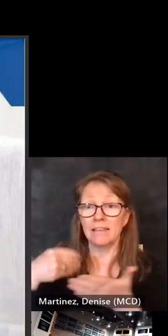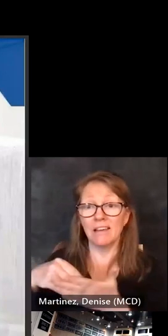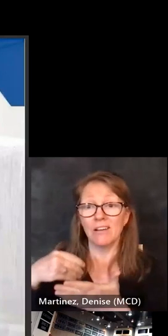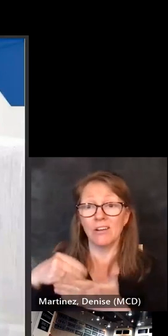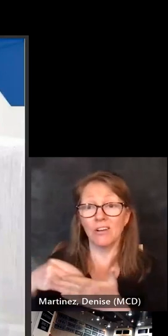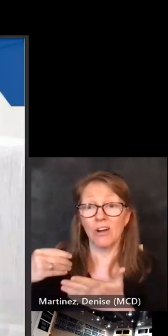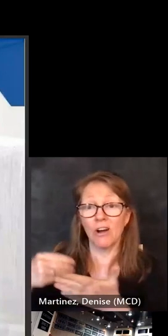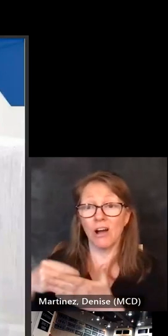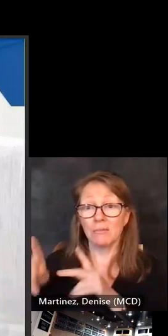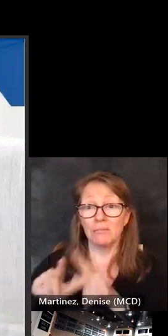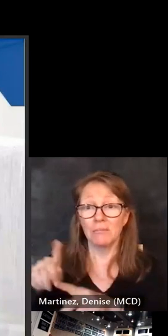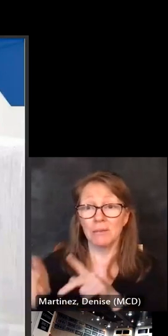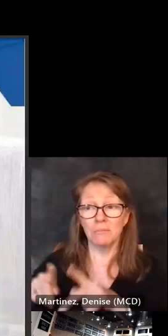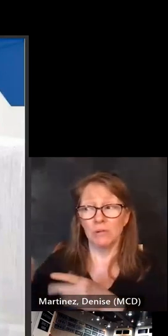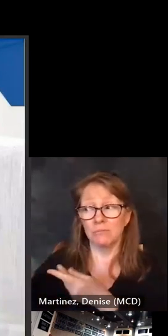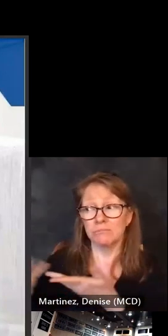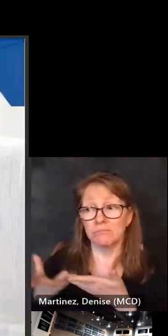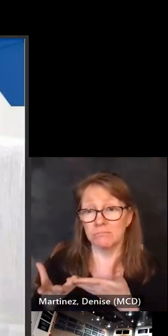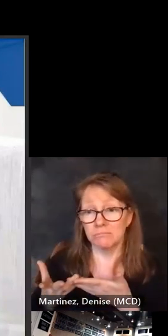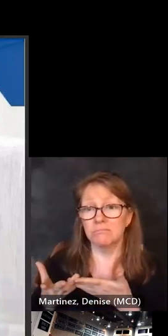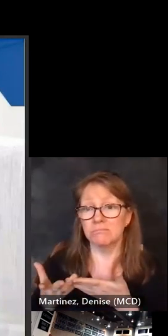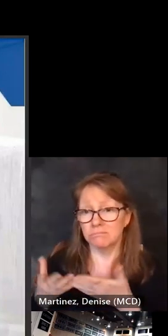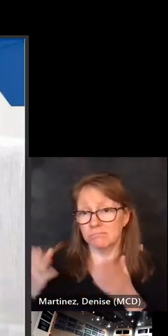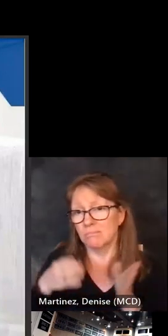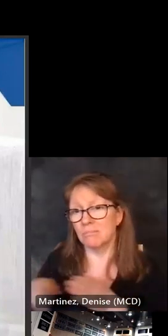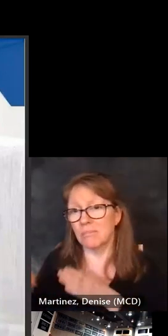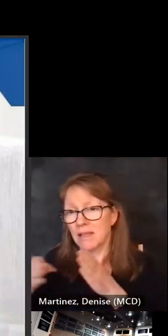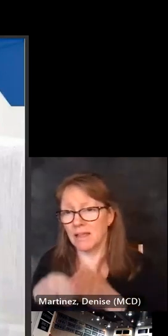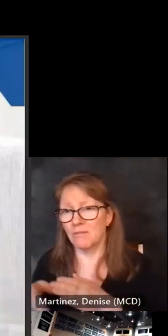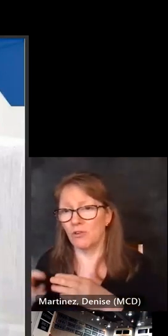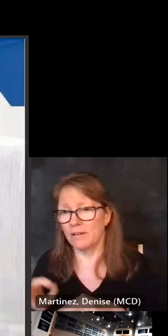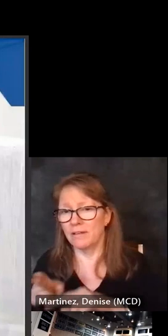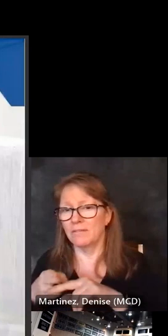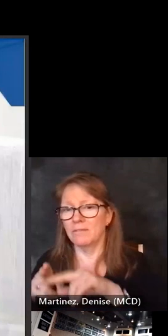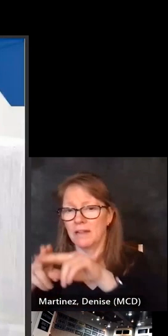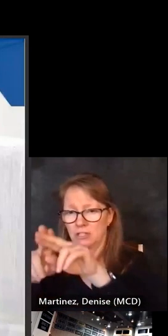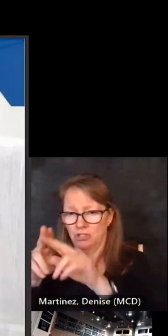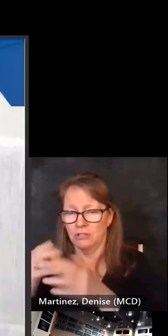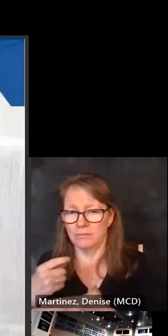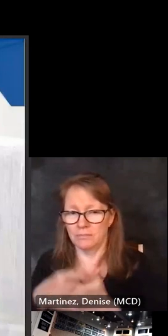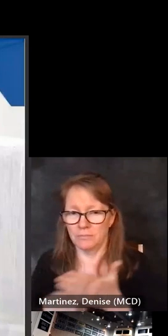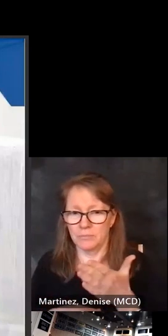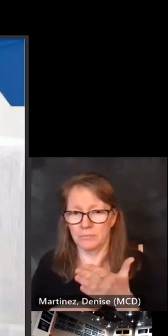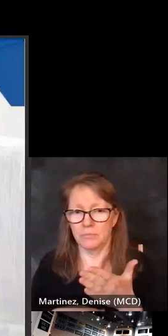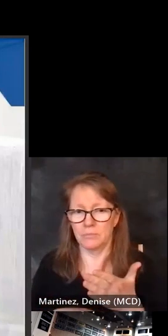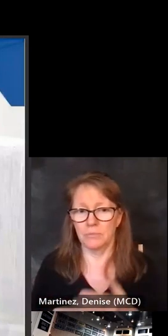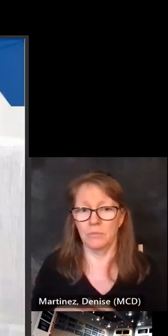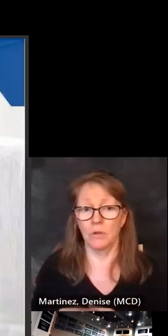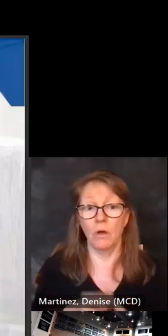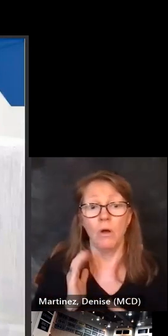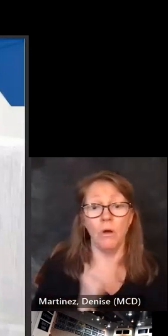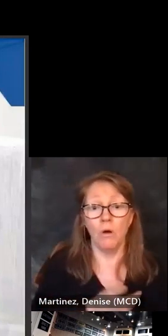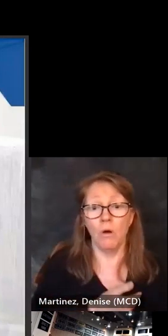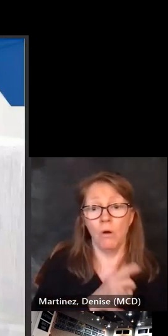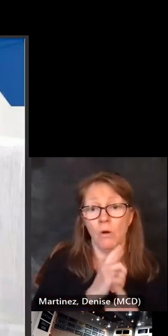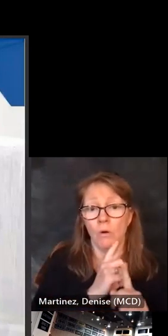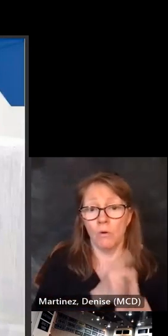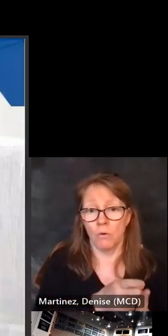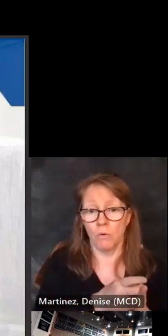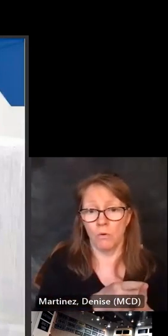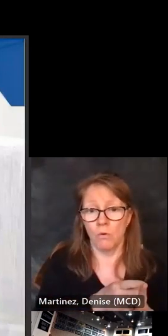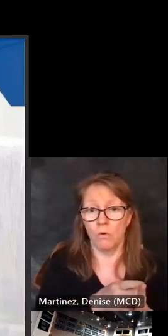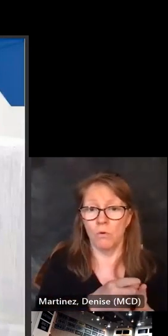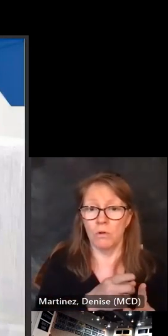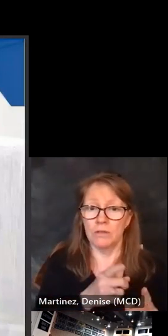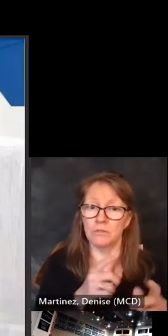with. Did want to highlight the MBTA actually sets our project budget at 30%, and that's in line